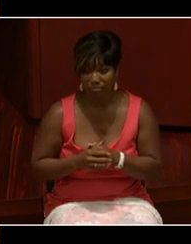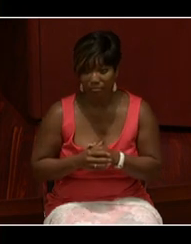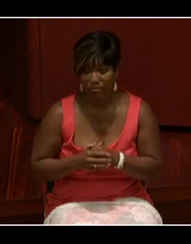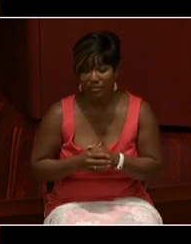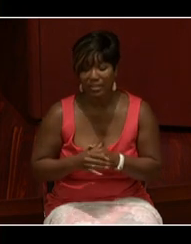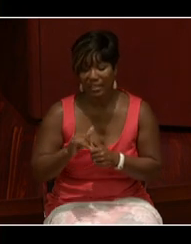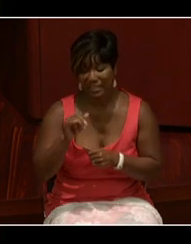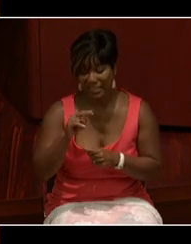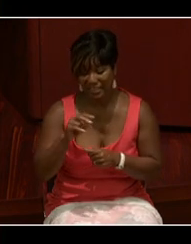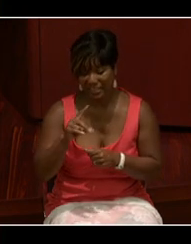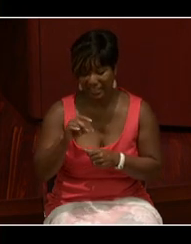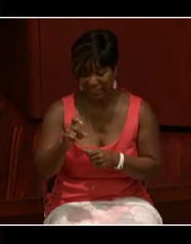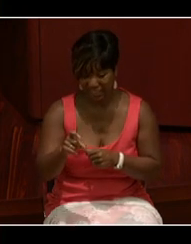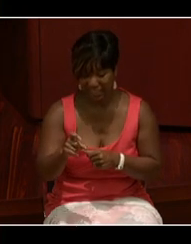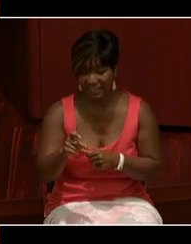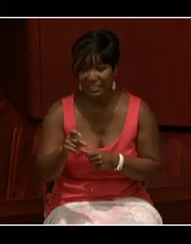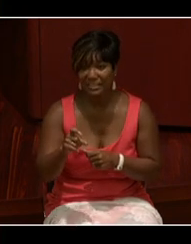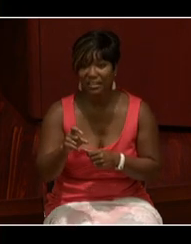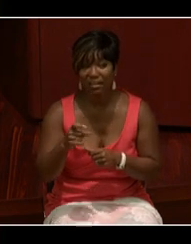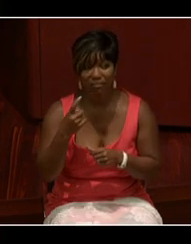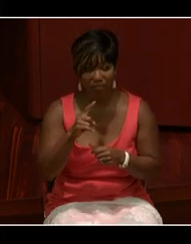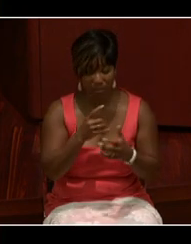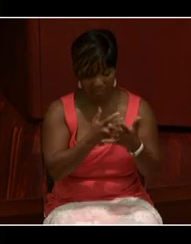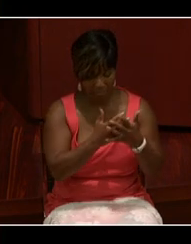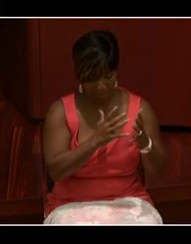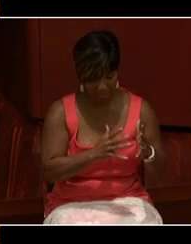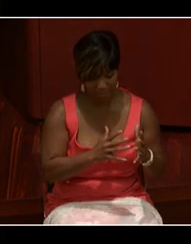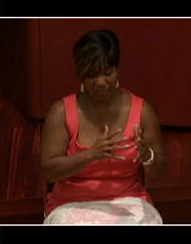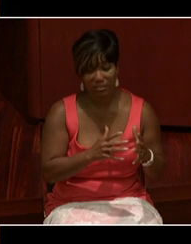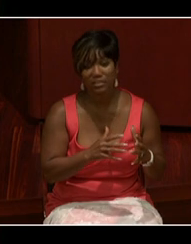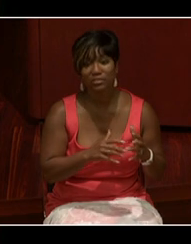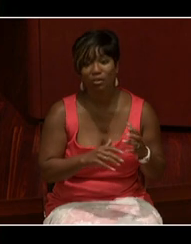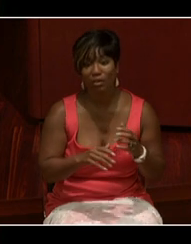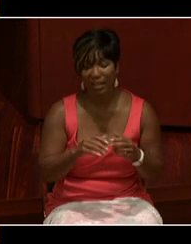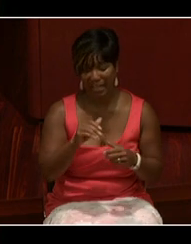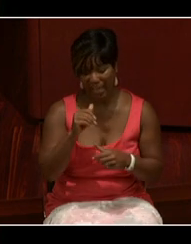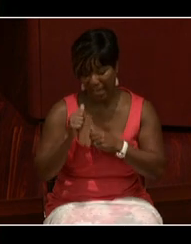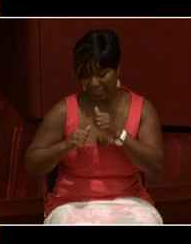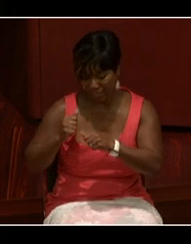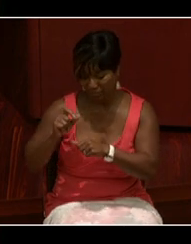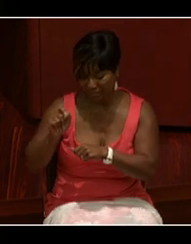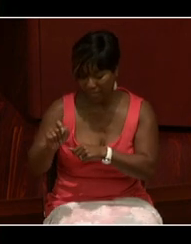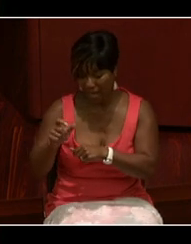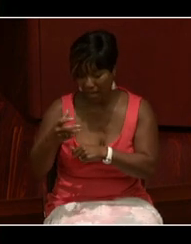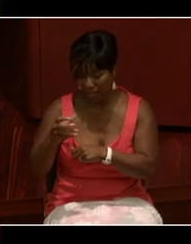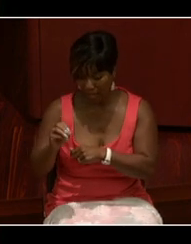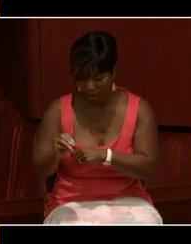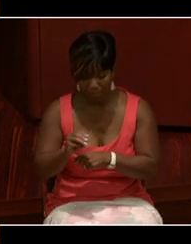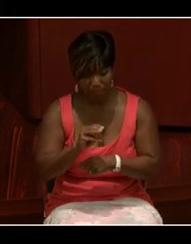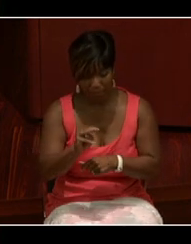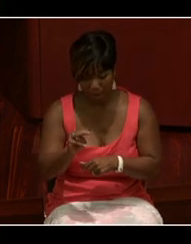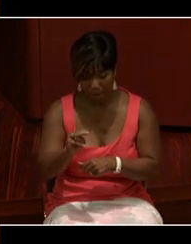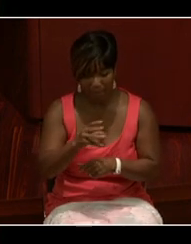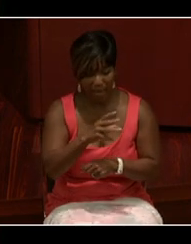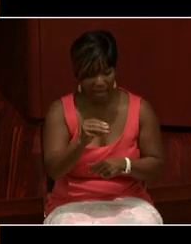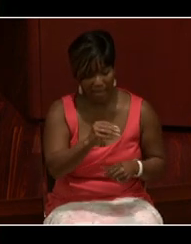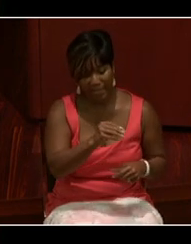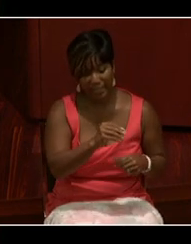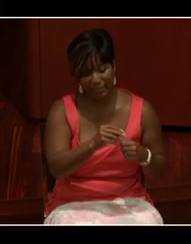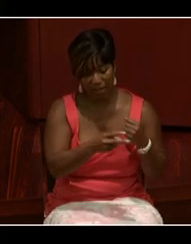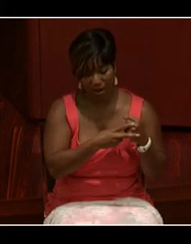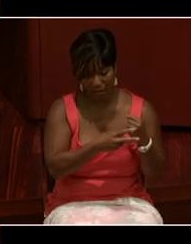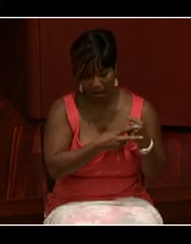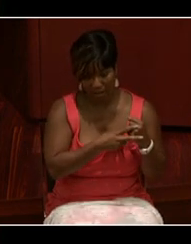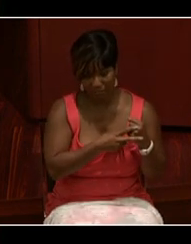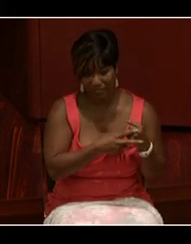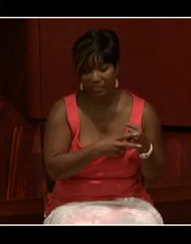also available both on Ancestry.com and on archives.gov. The original records for these for this series is at the National